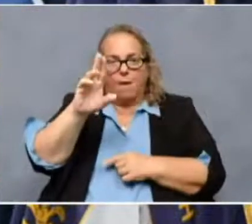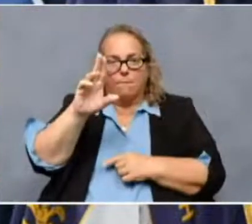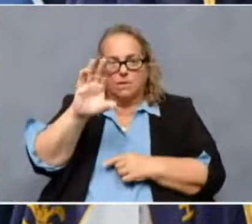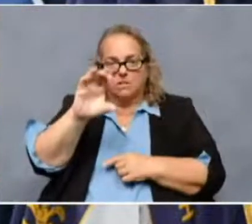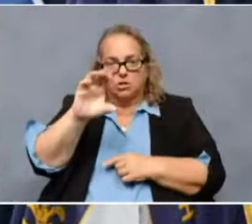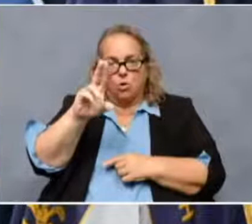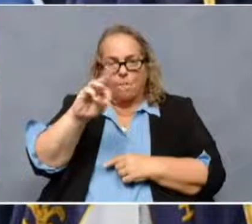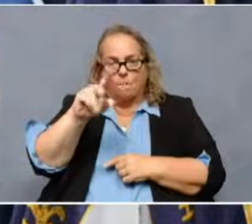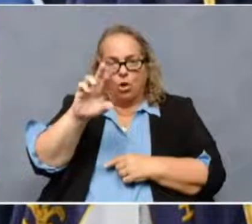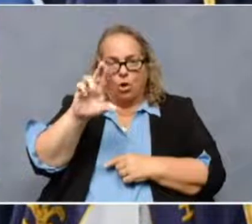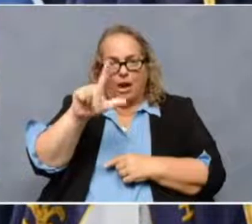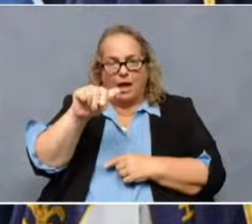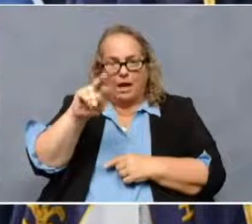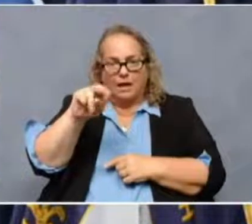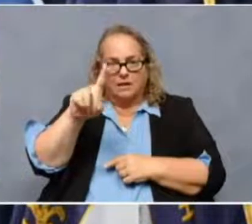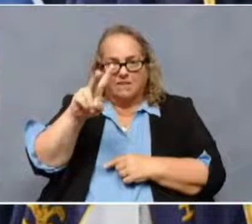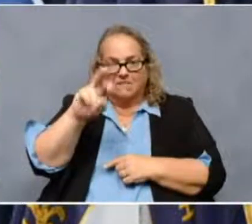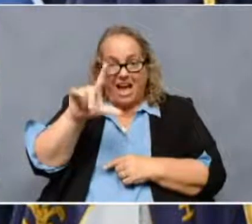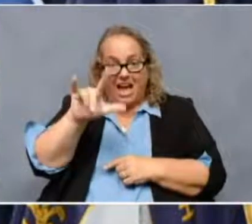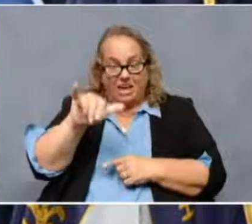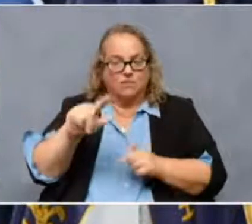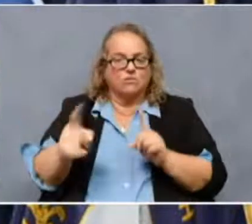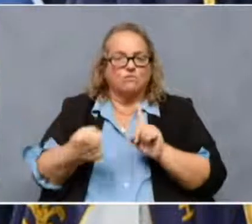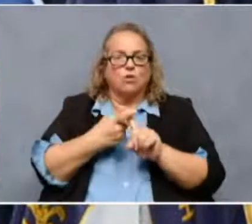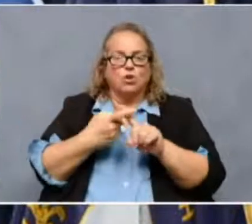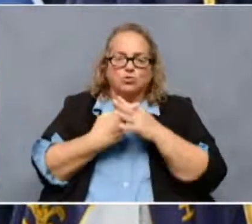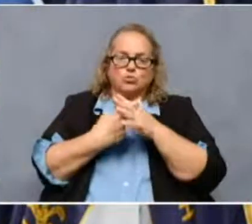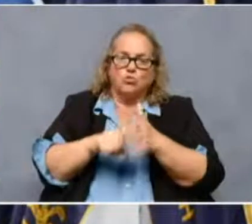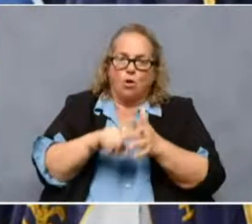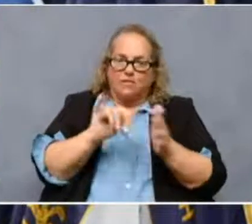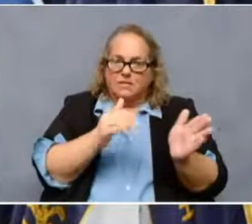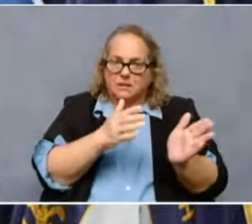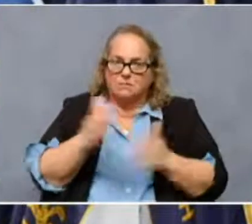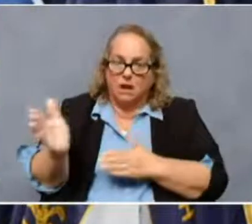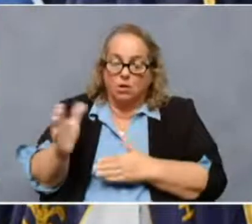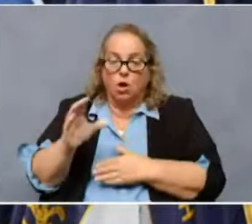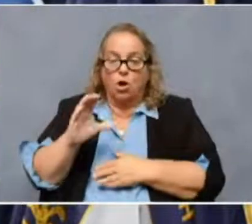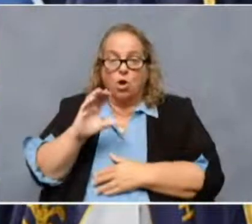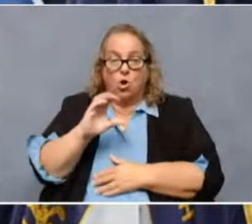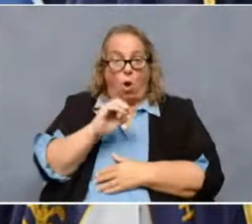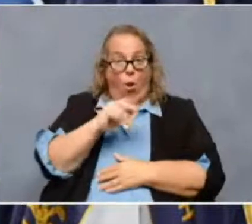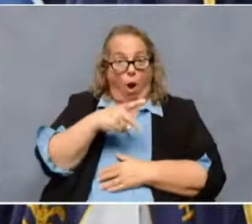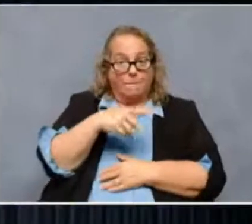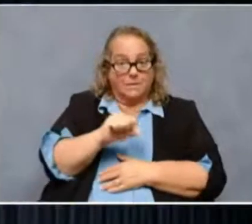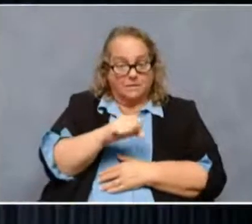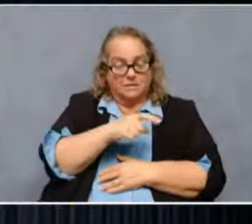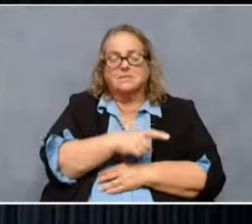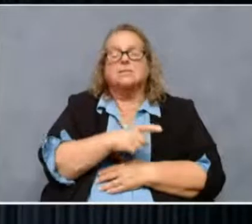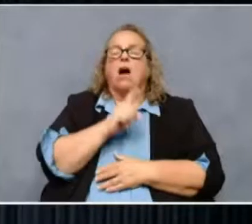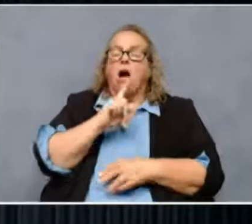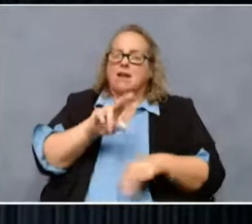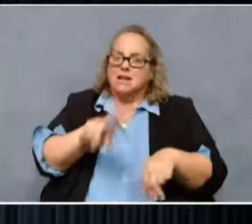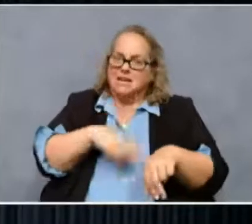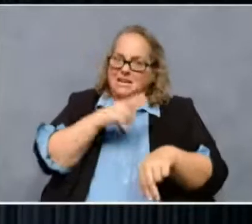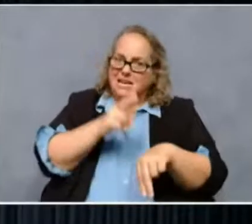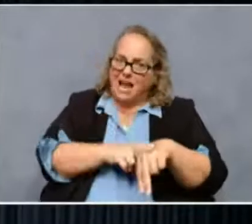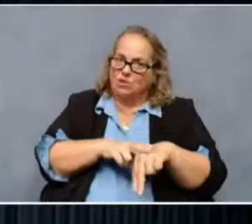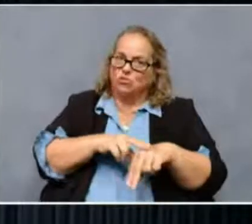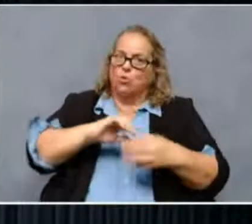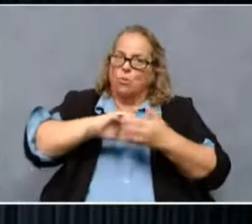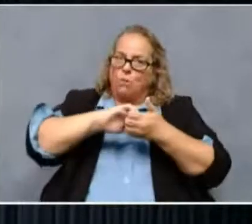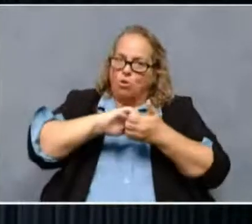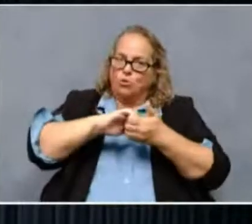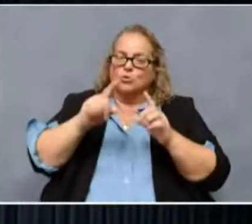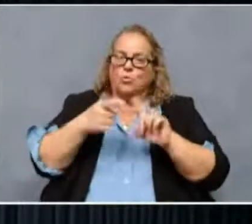plans. Our co-ops are ingrained in our communities, and they are our natural partners when it comes to delivering